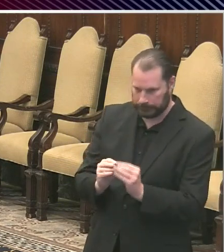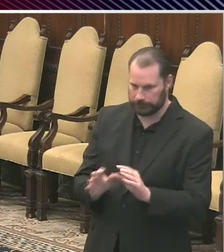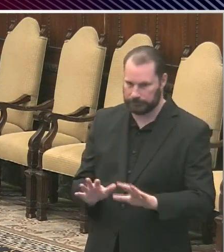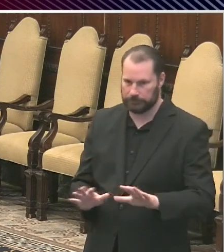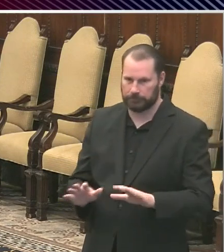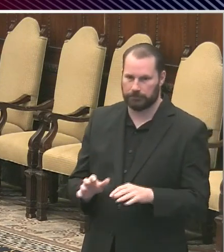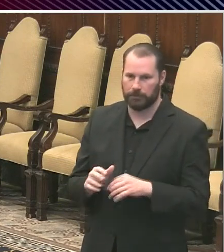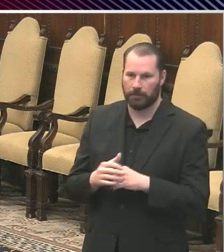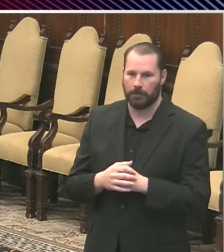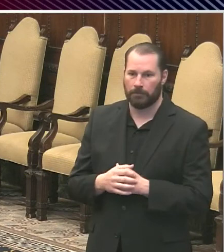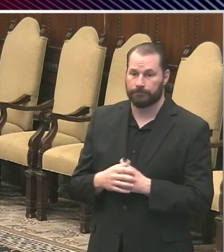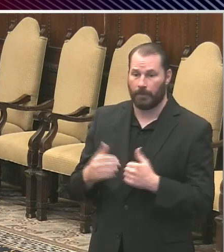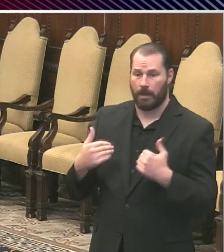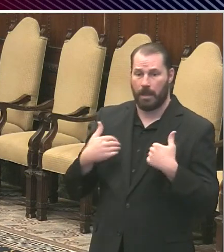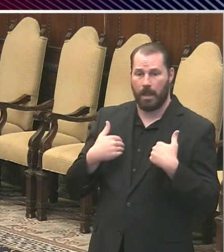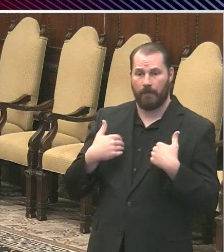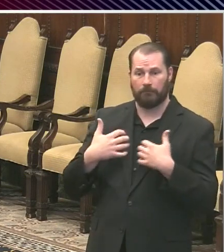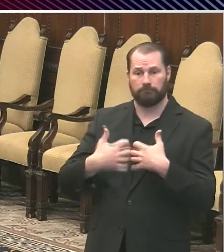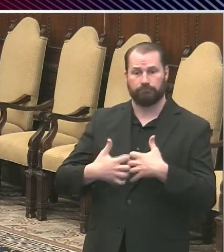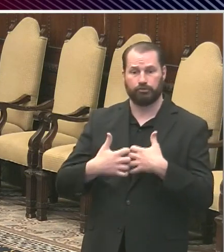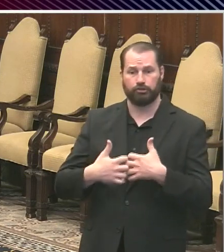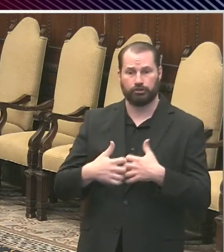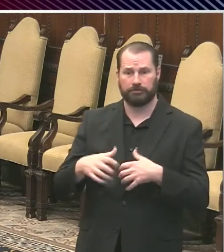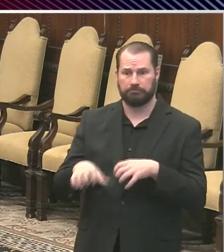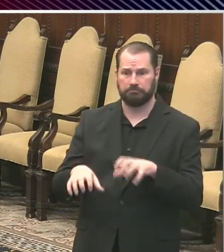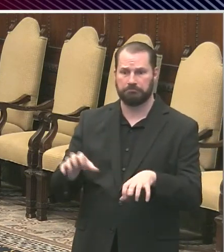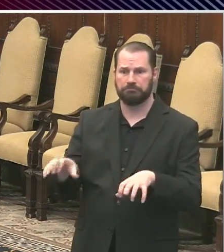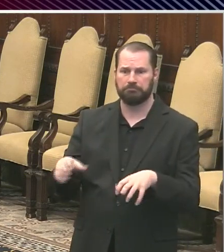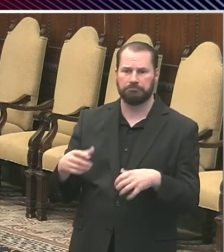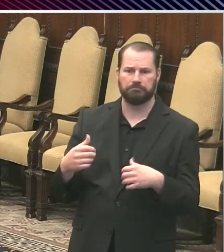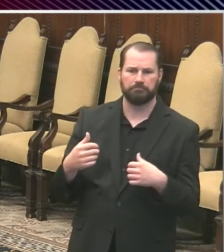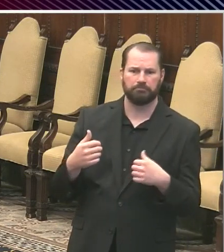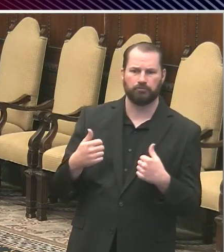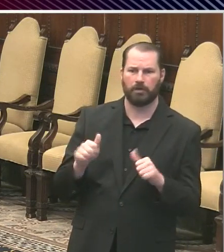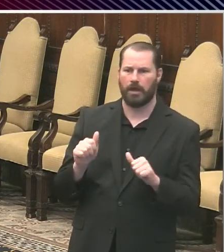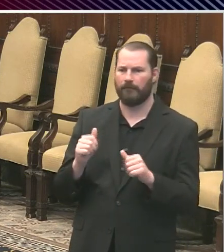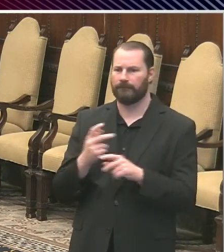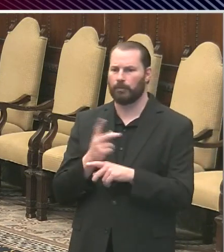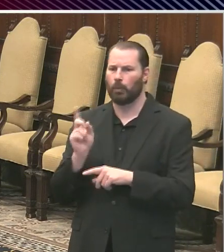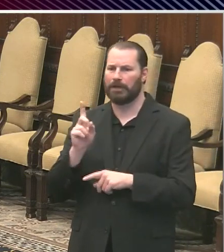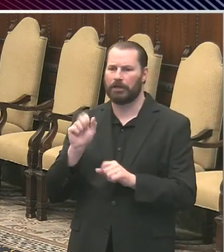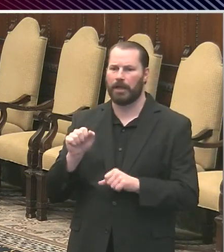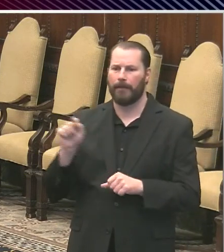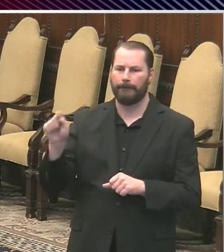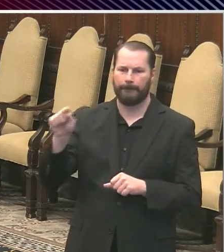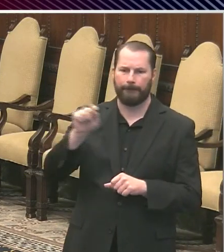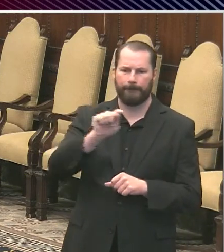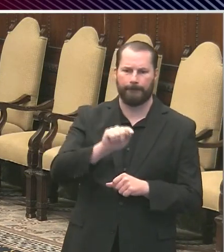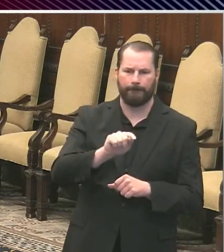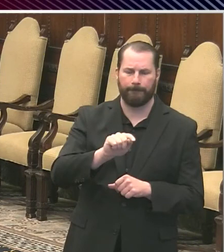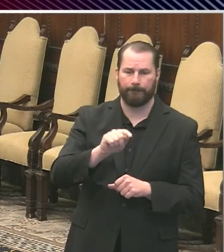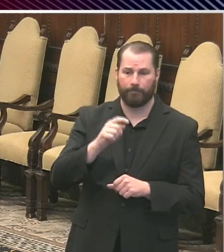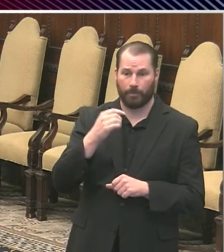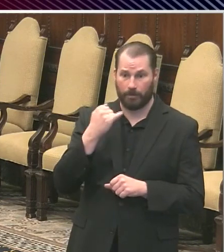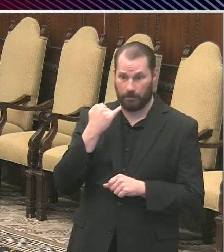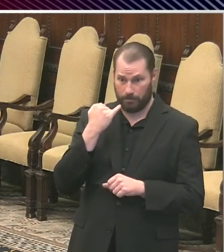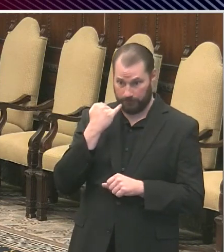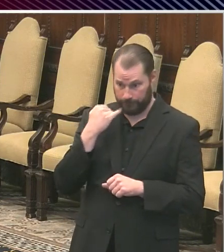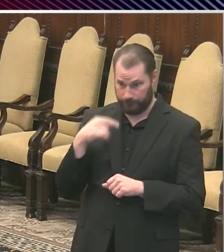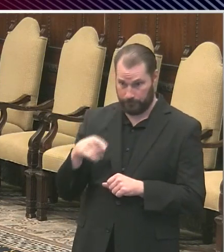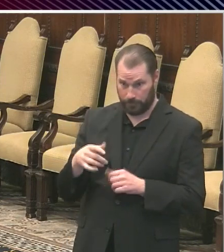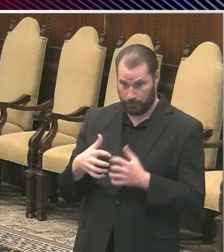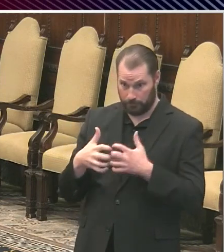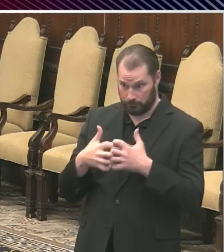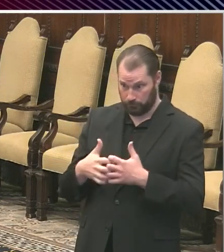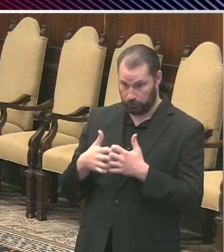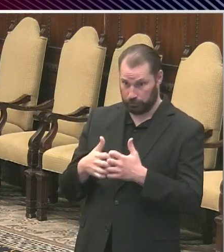them. We do believe that if this machine gives a positive result, that person is positive. That